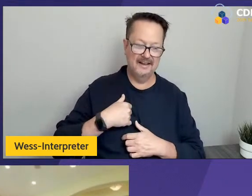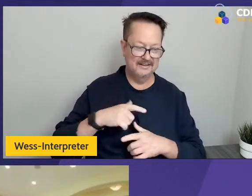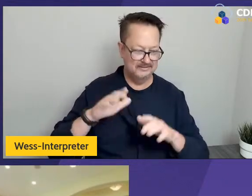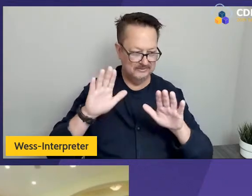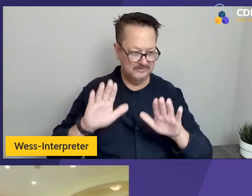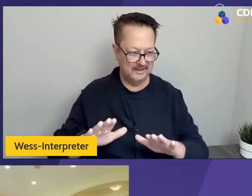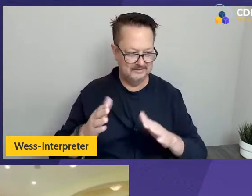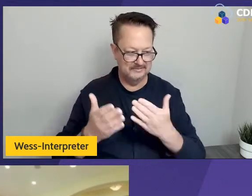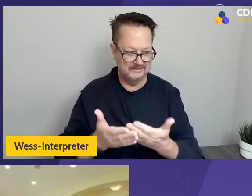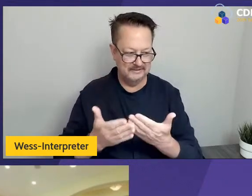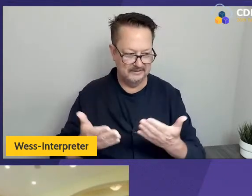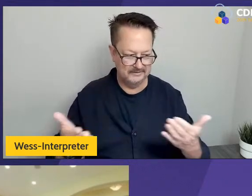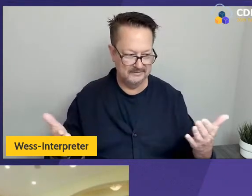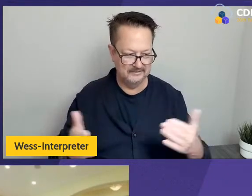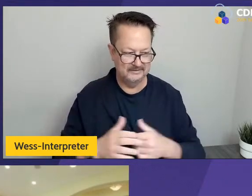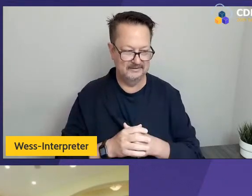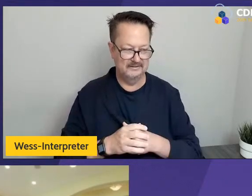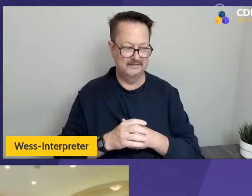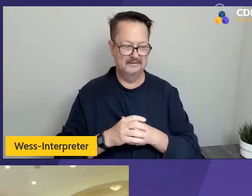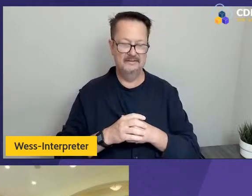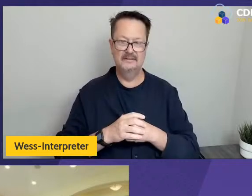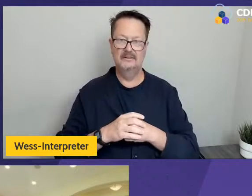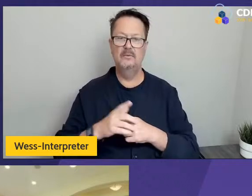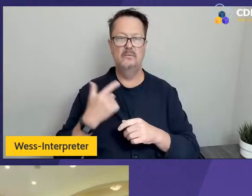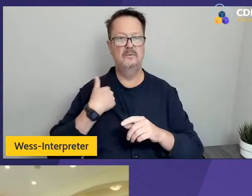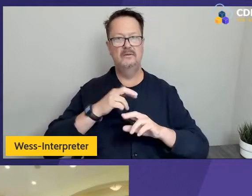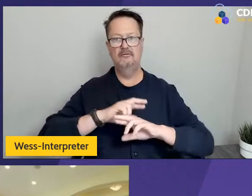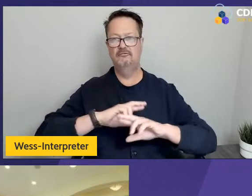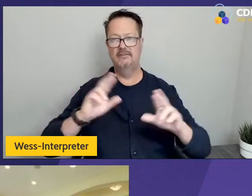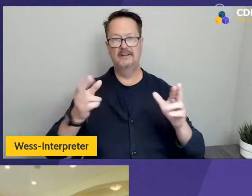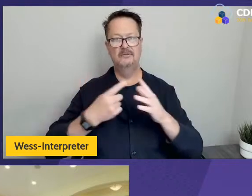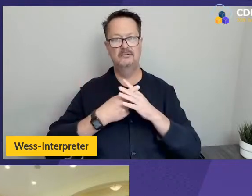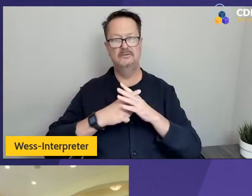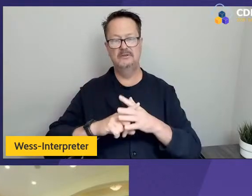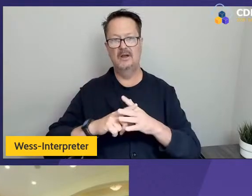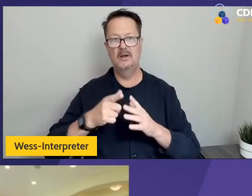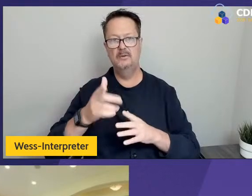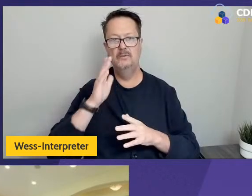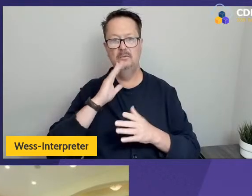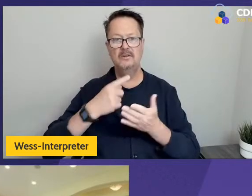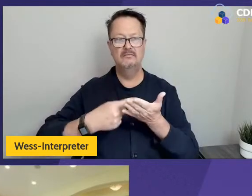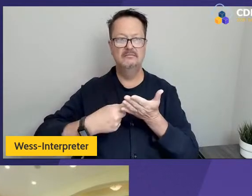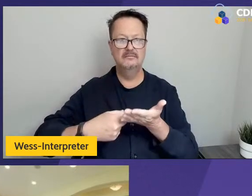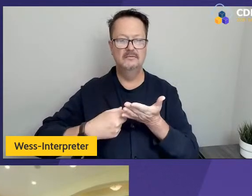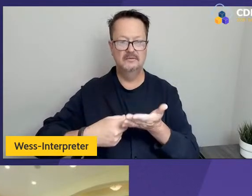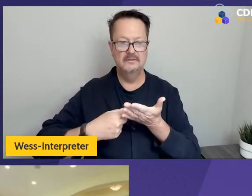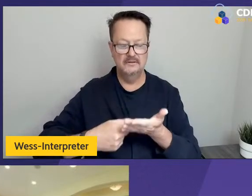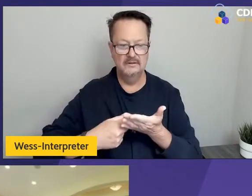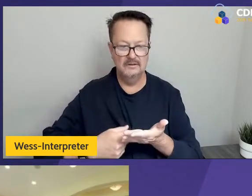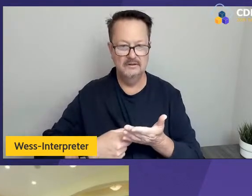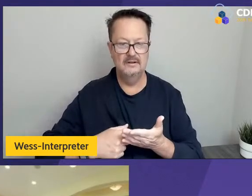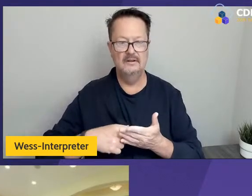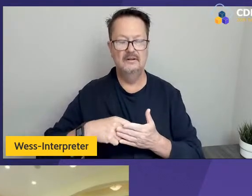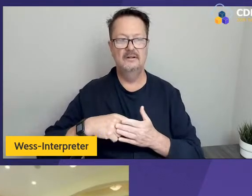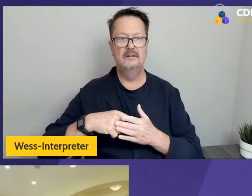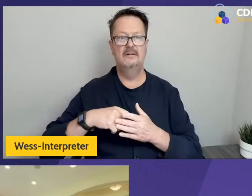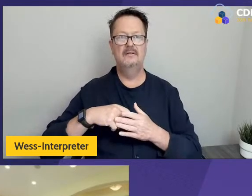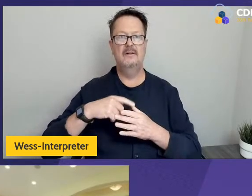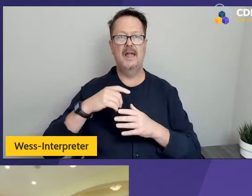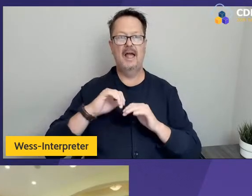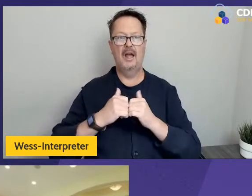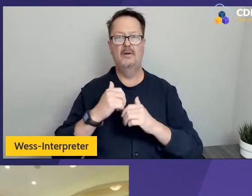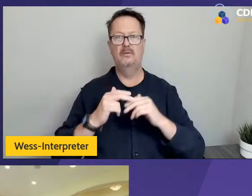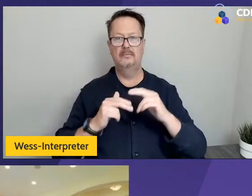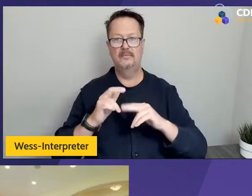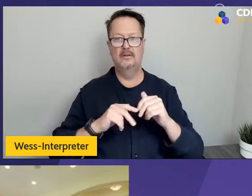here. Thank you. Good. And we are ready to start. You're going to talk about methodology for building large applications